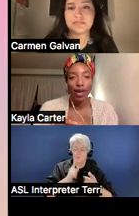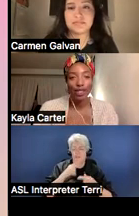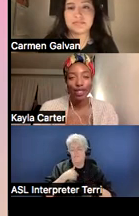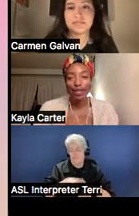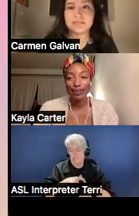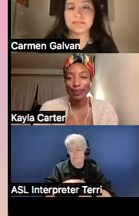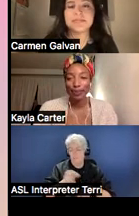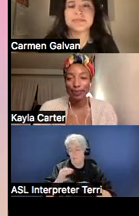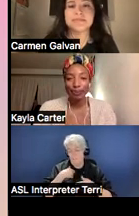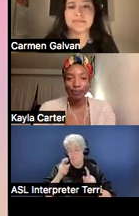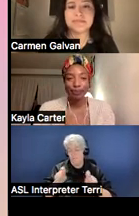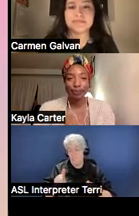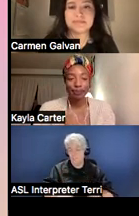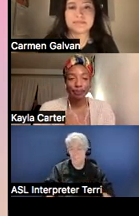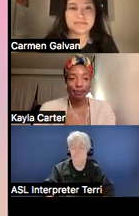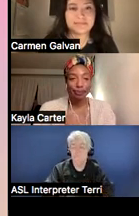has questions.